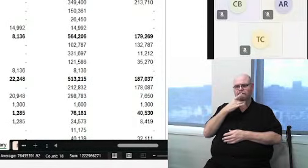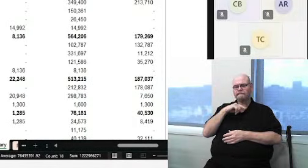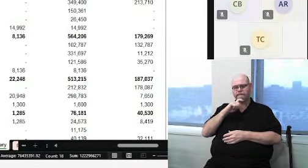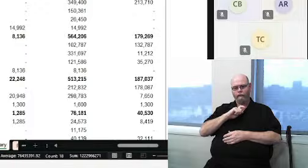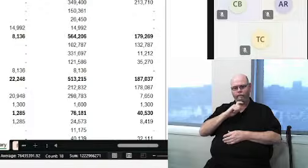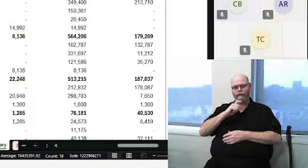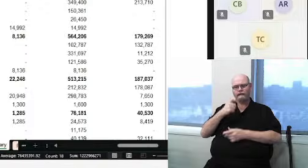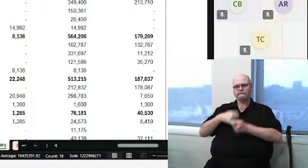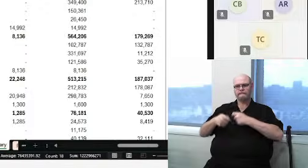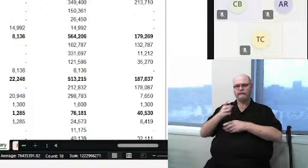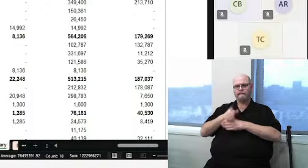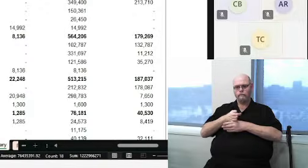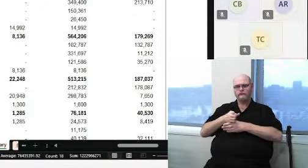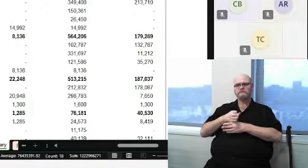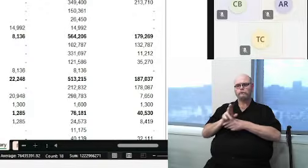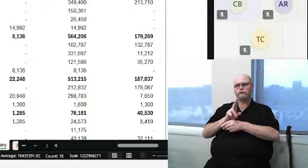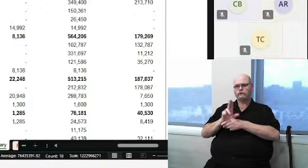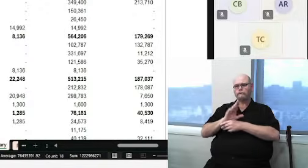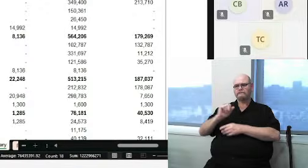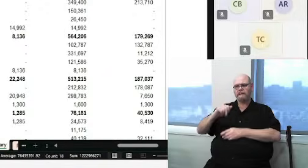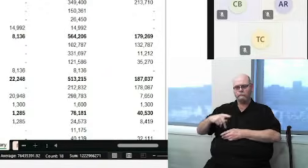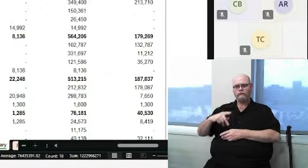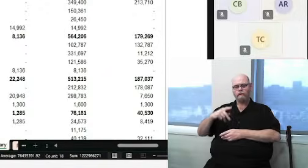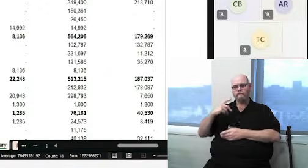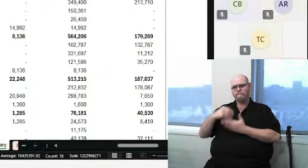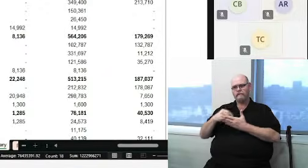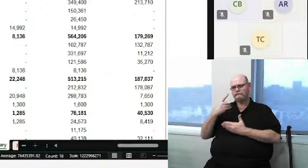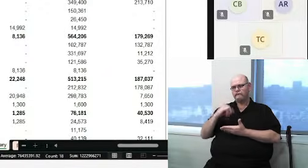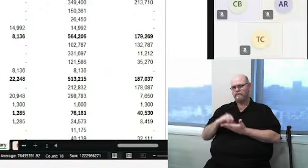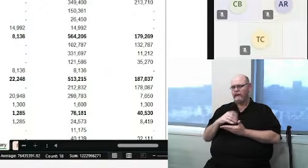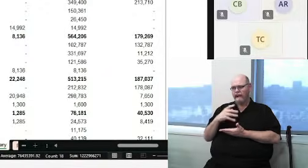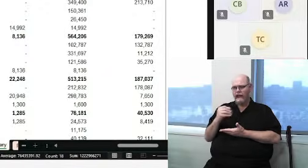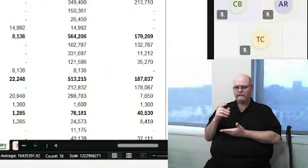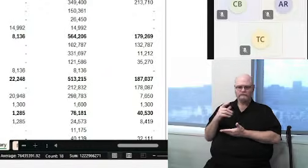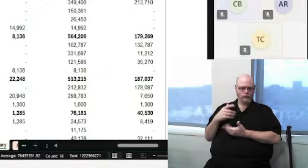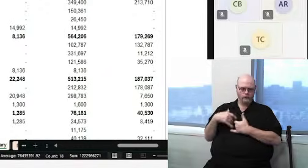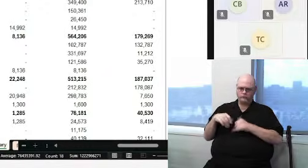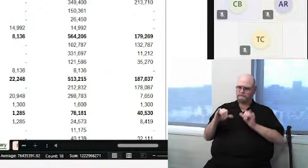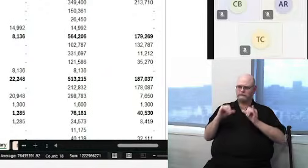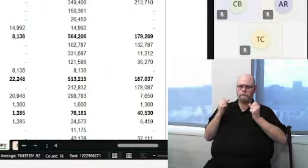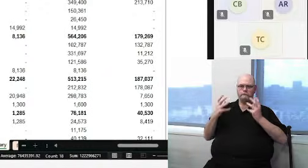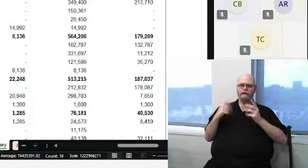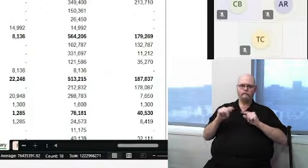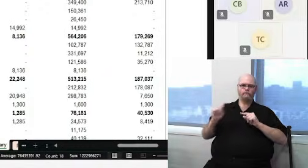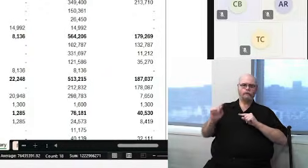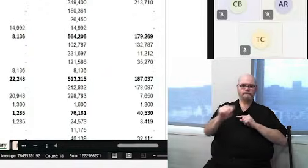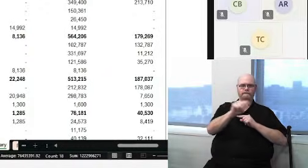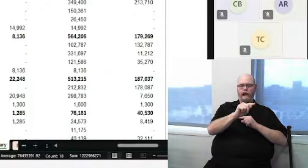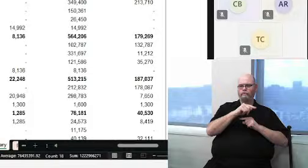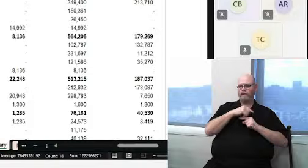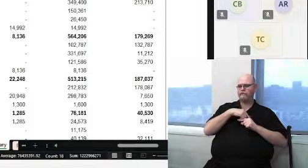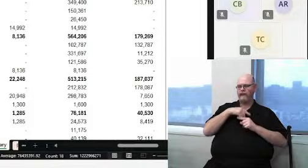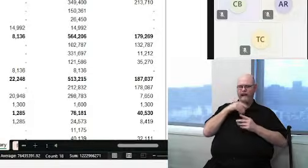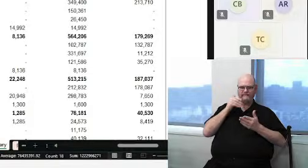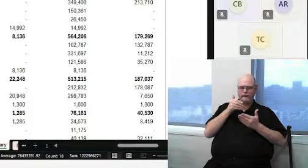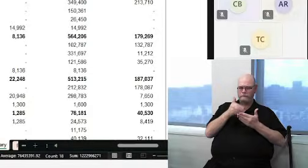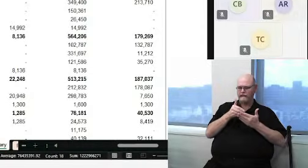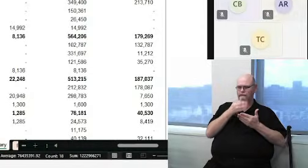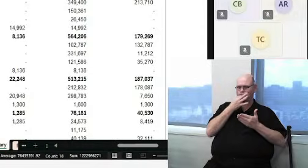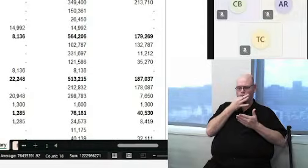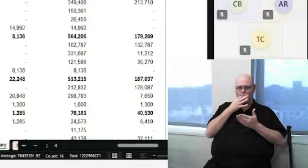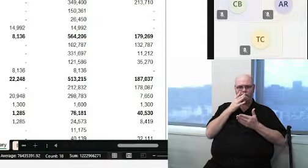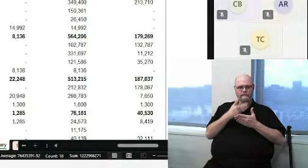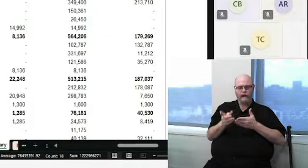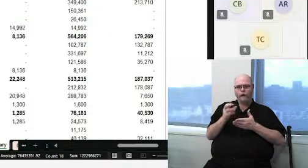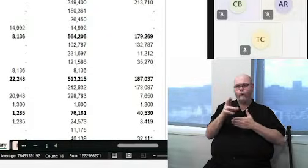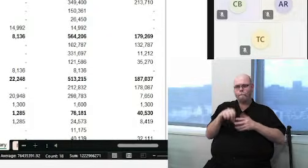it. It was a street light. We actually utilized capital funds to be able to do that. There is a significant amount of these conditions out there, or either imminent